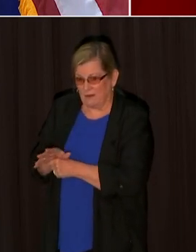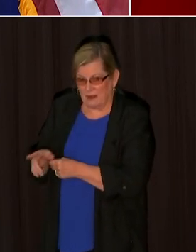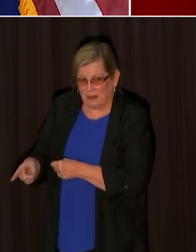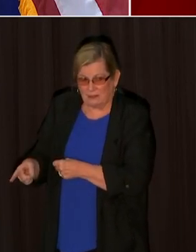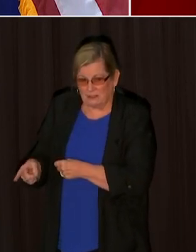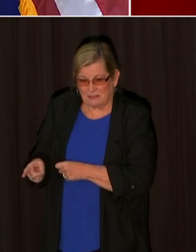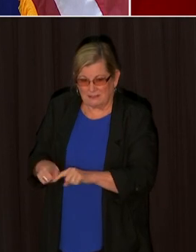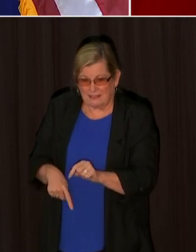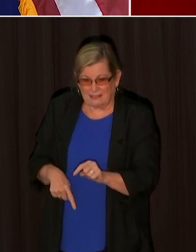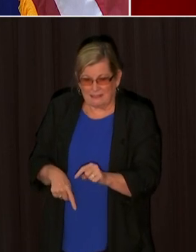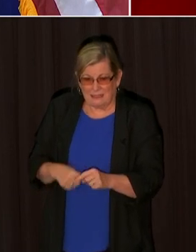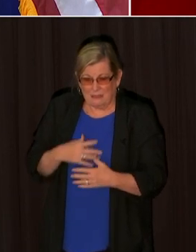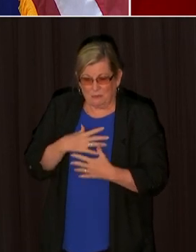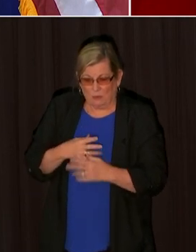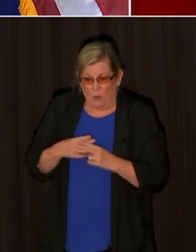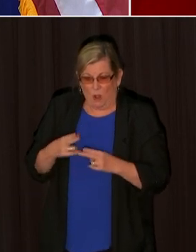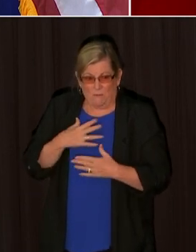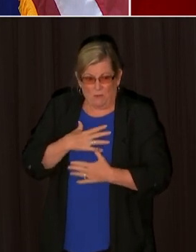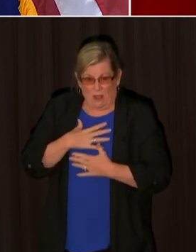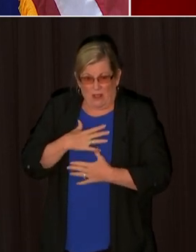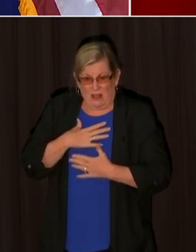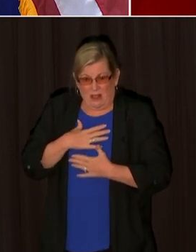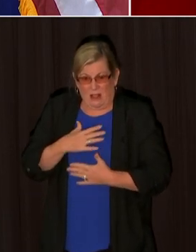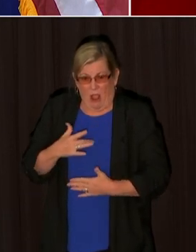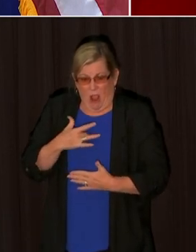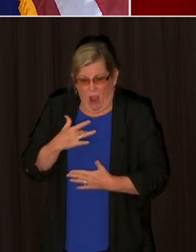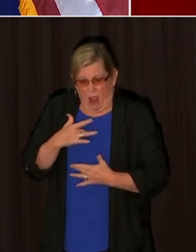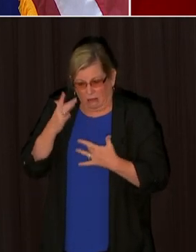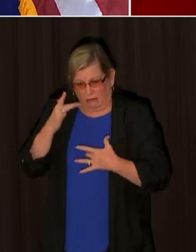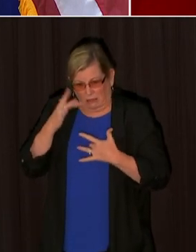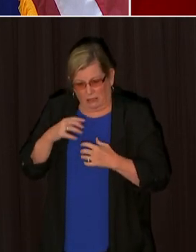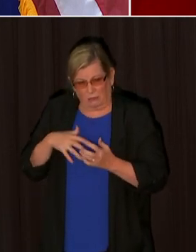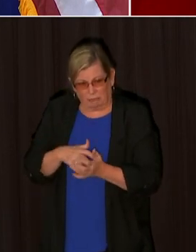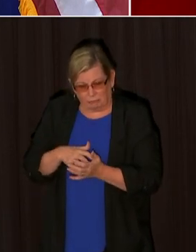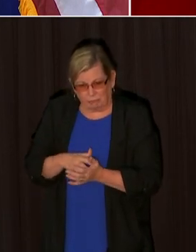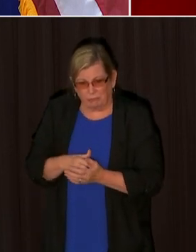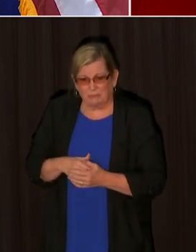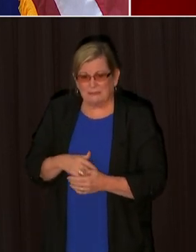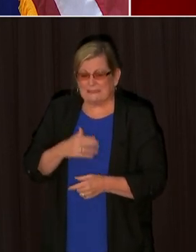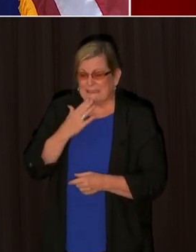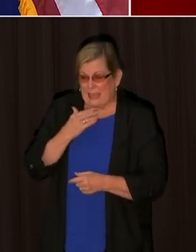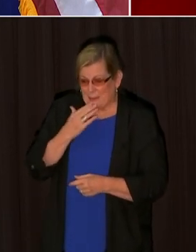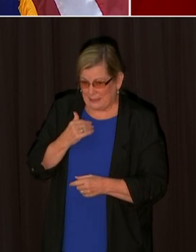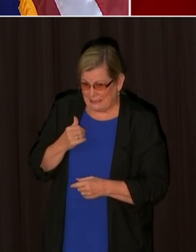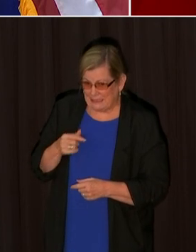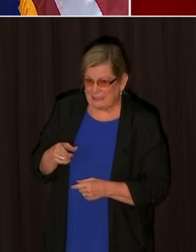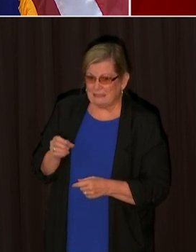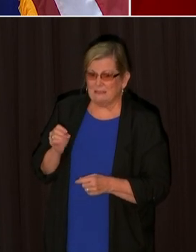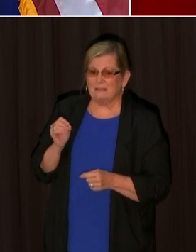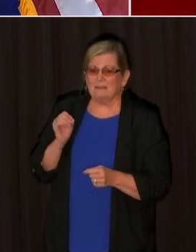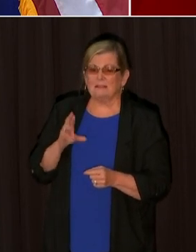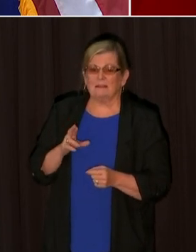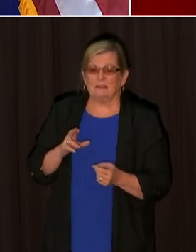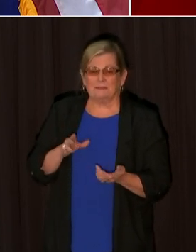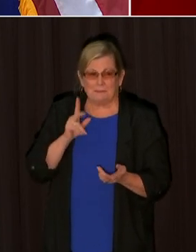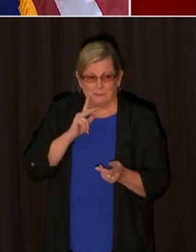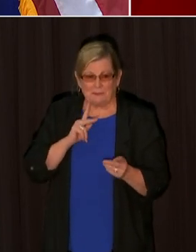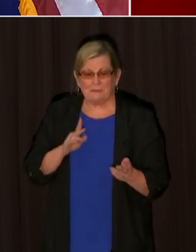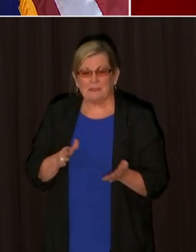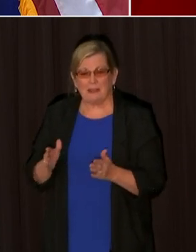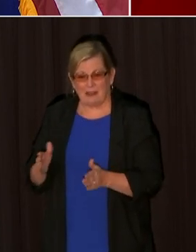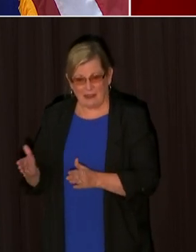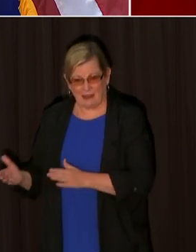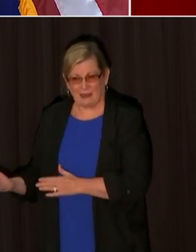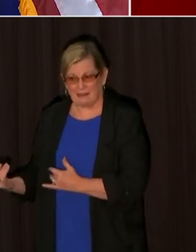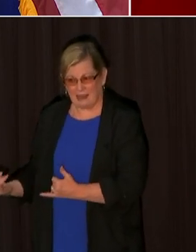Robinson has mentioned, is one of them. Diabetes is a diagnosis that we're seeing people die of in excess of what we have seen in past